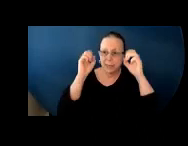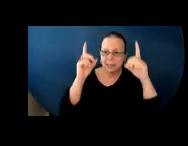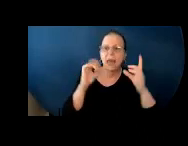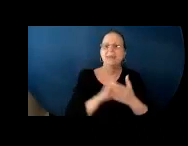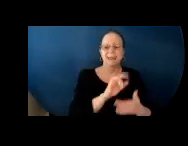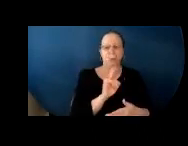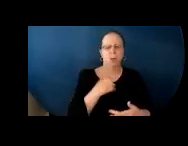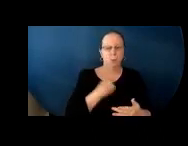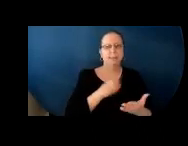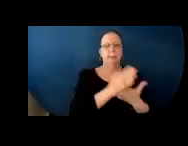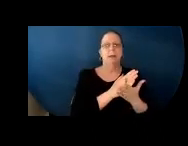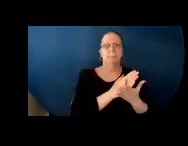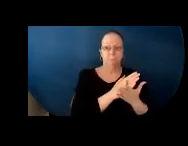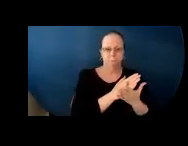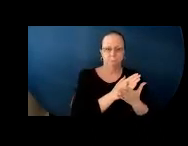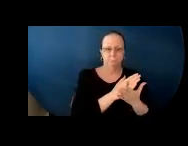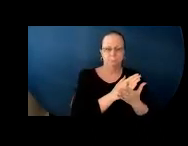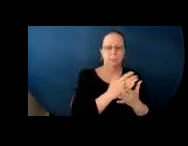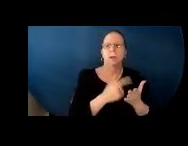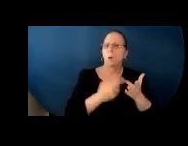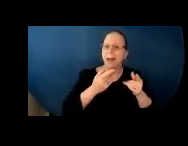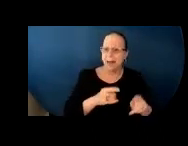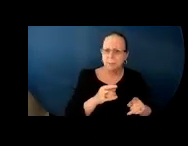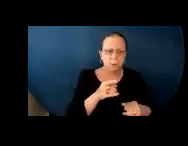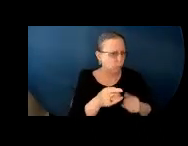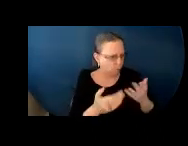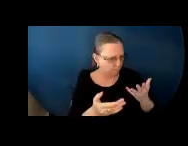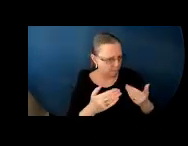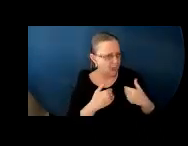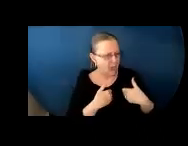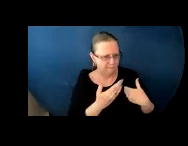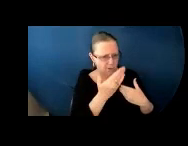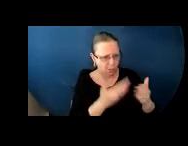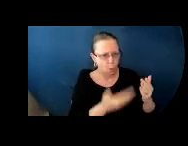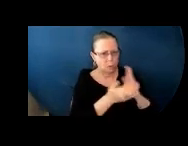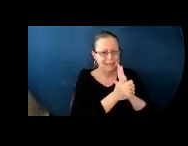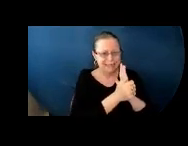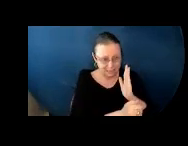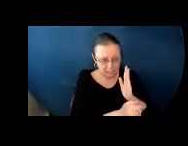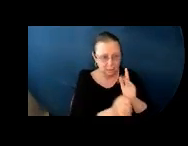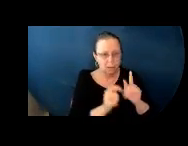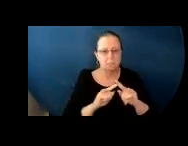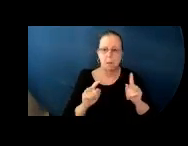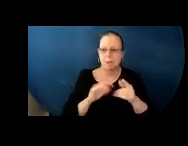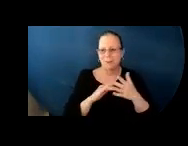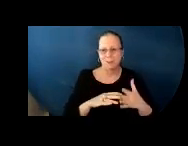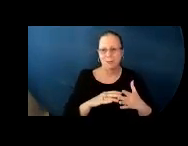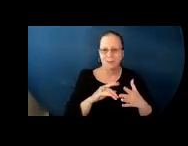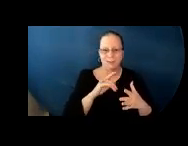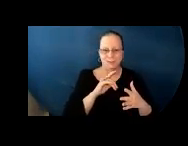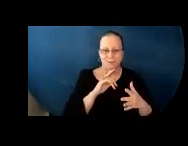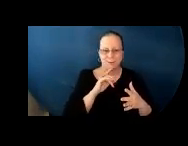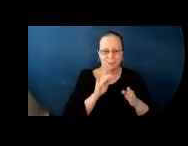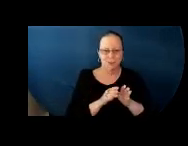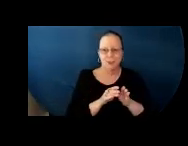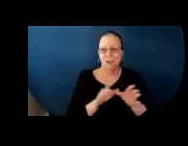stop, okay? And what happens is you might have those skills, but the students aren't generalizing them